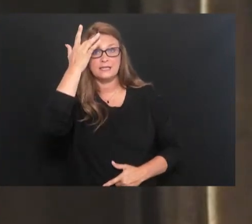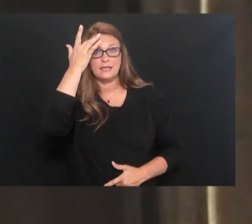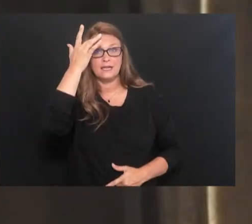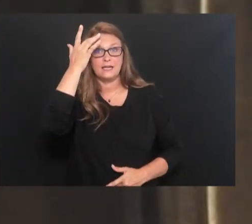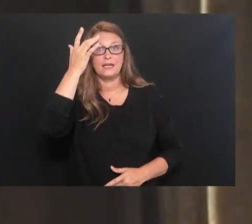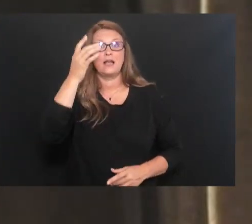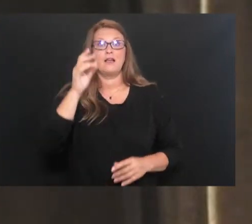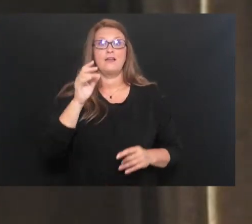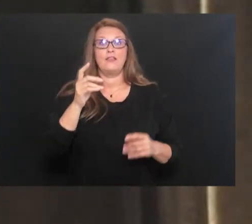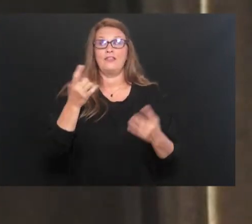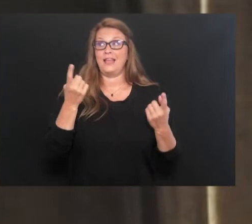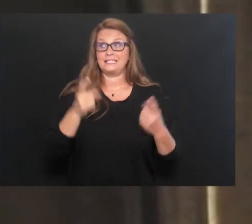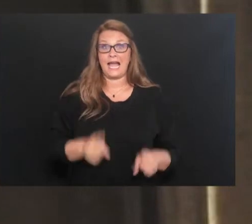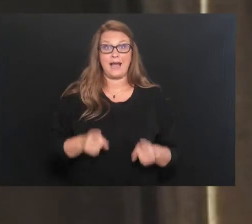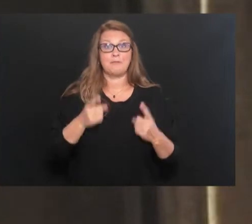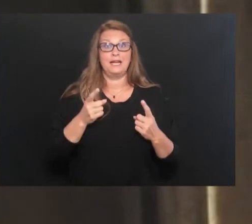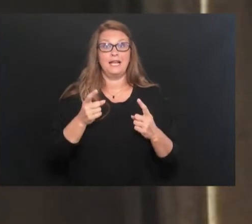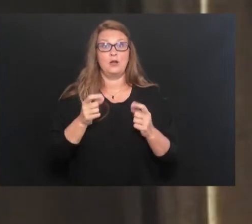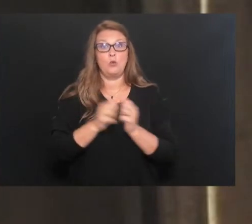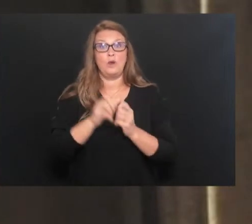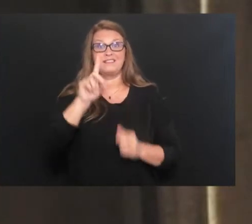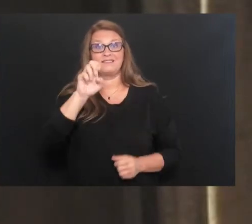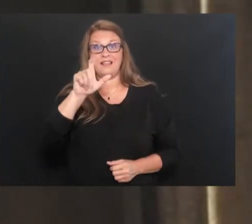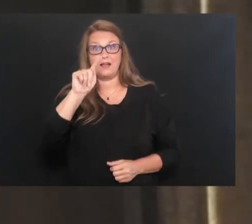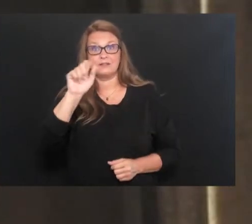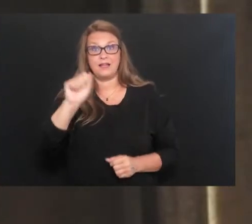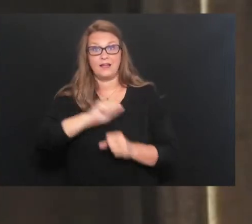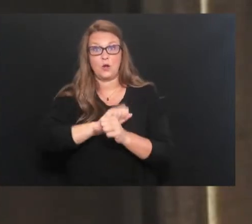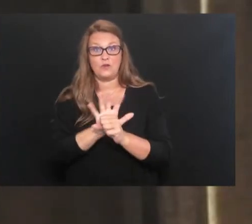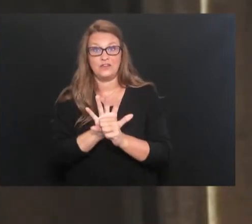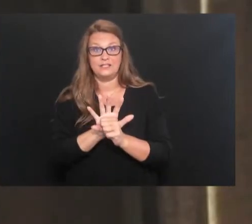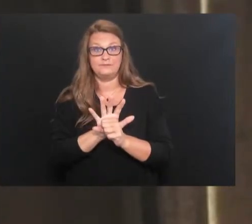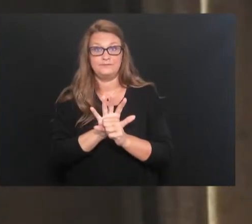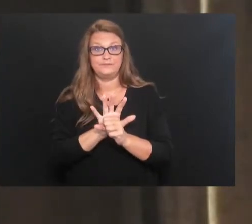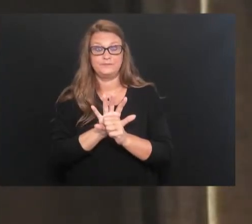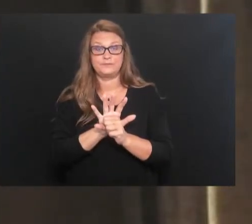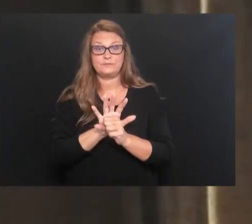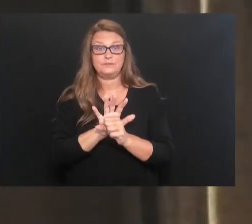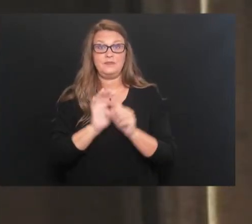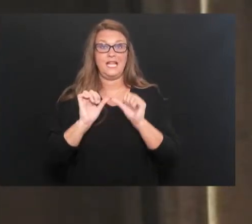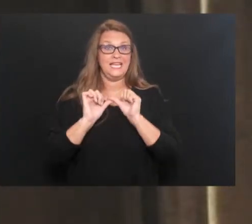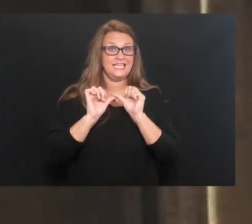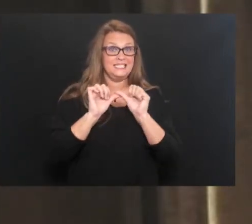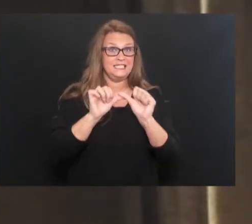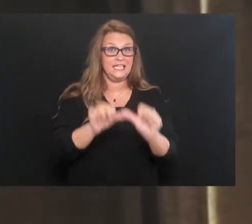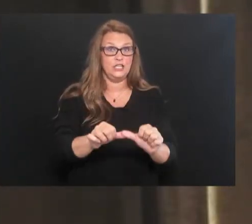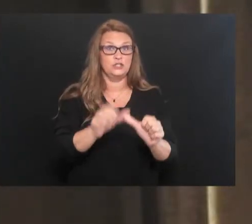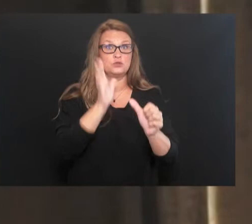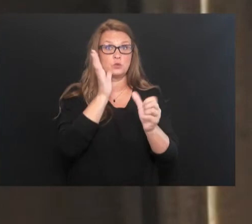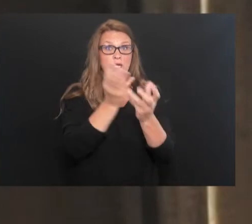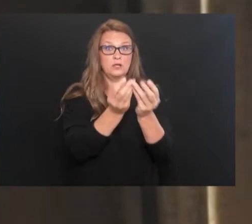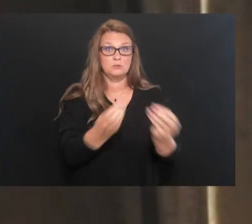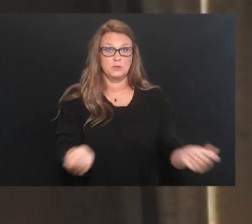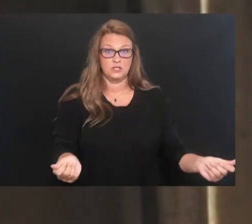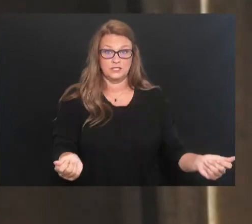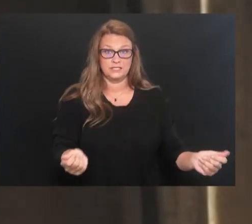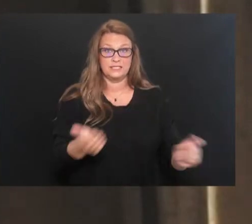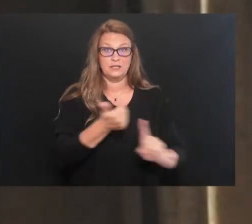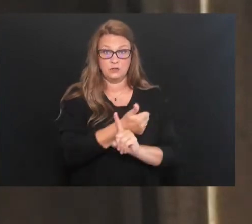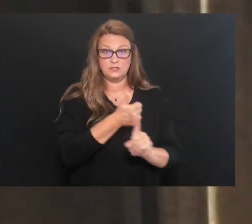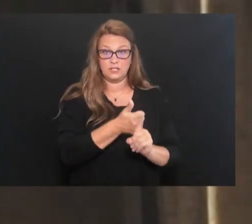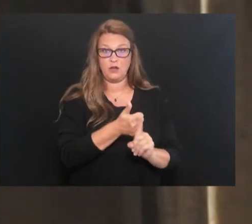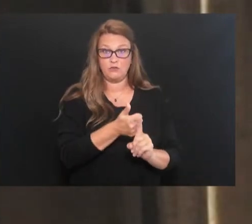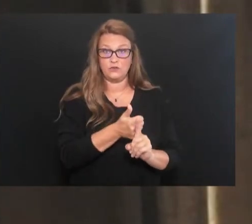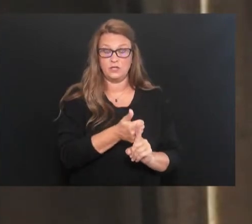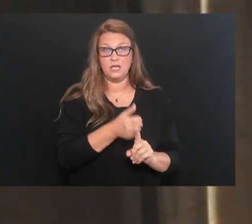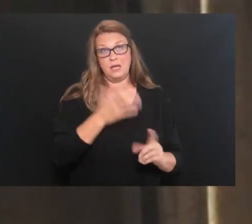get from this Delta variant. So as this variant continues to burn itself out, and we predict it may